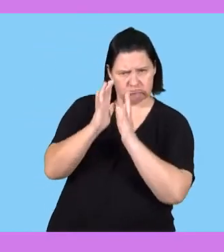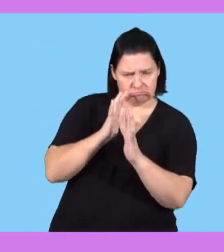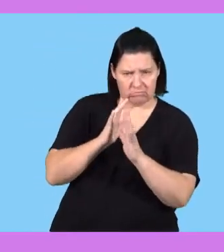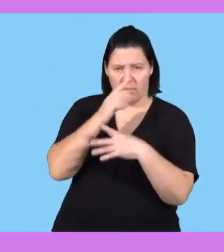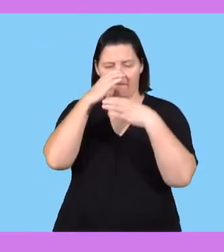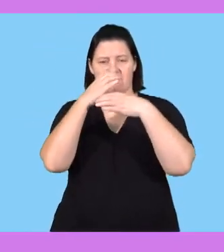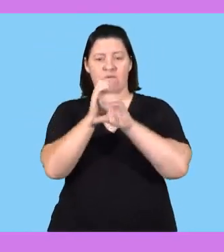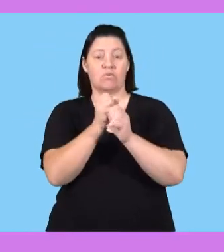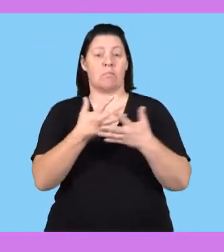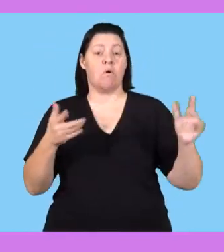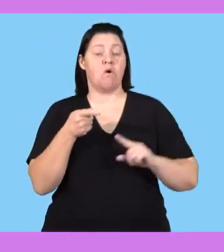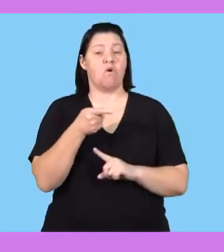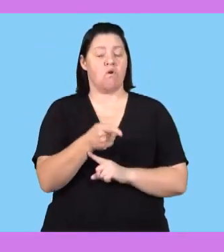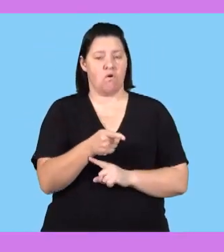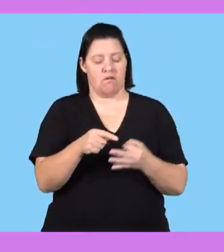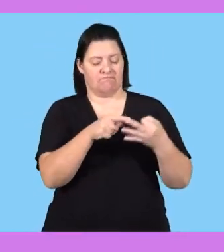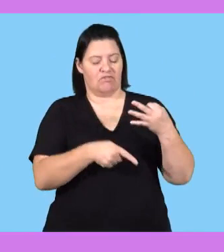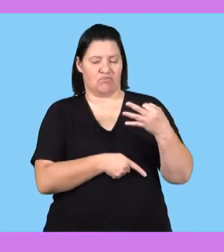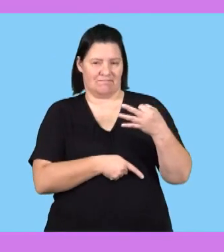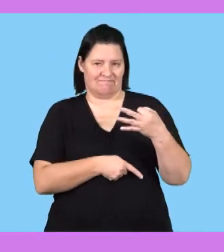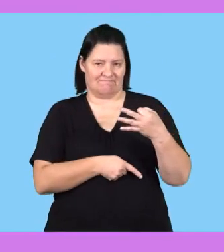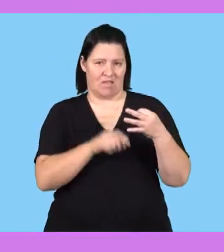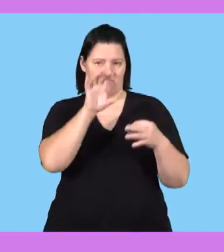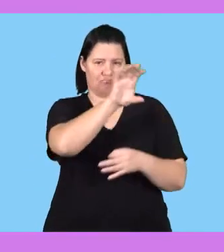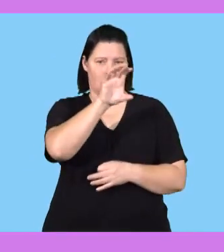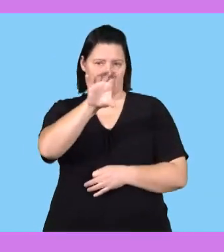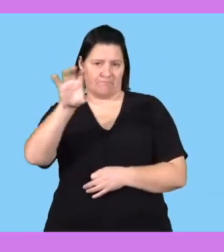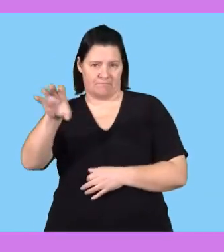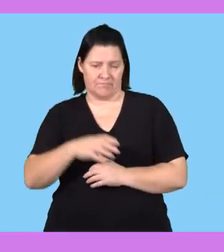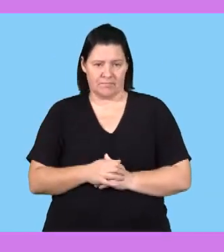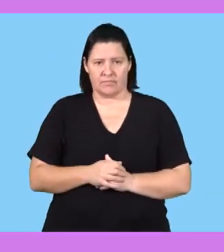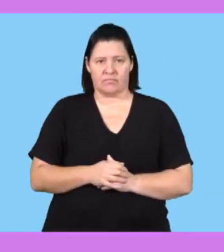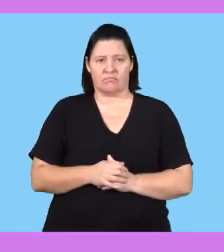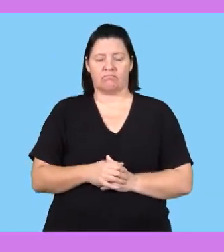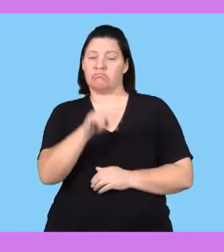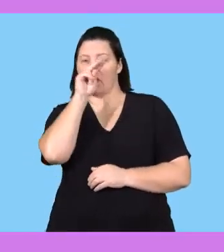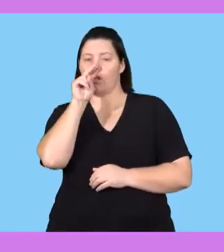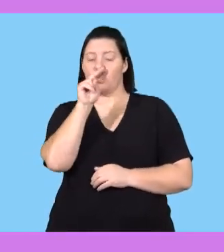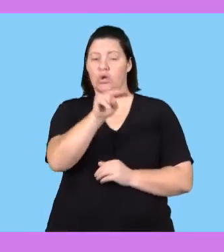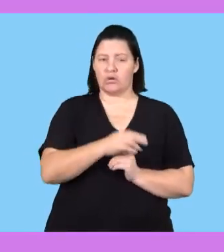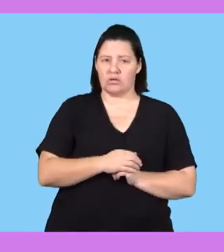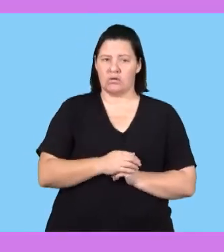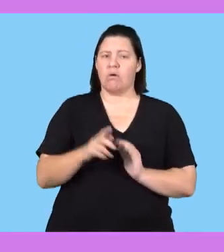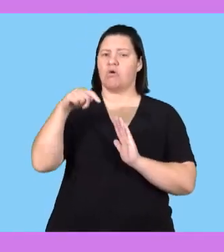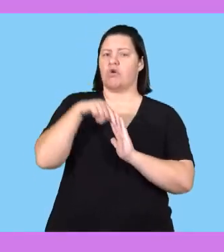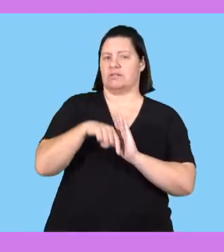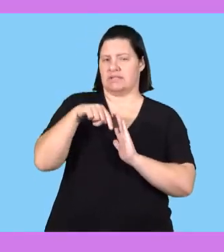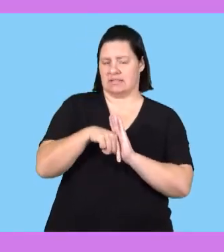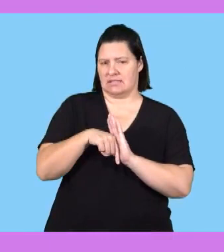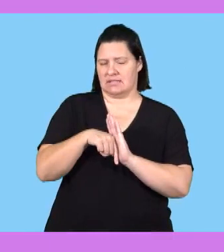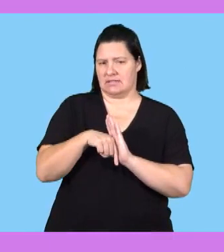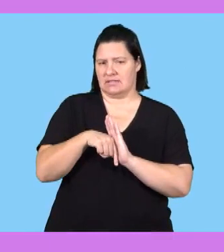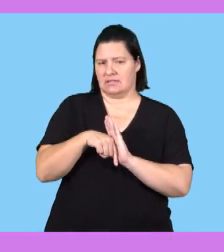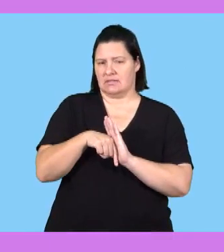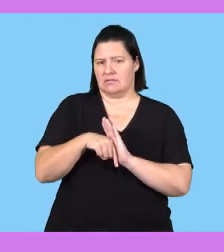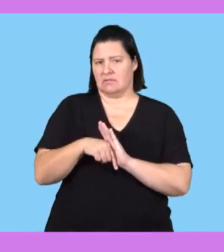will be focusing mainly on the three graphs. Let us have a look at the